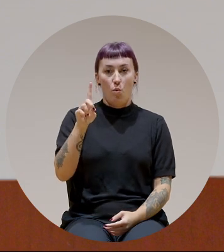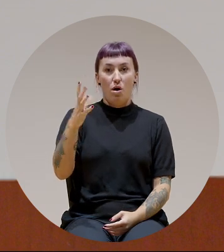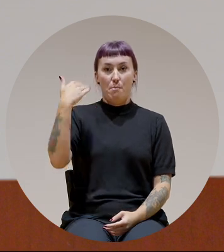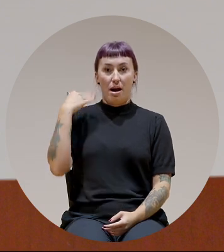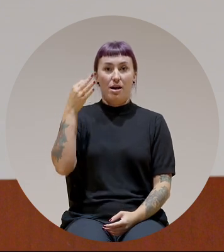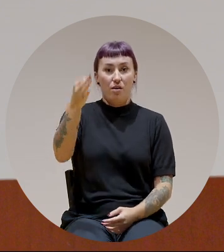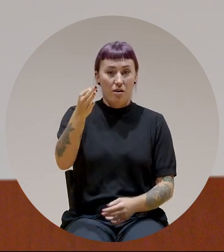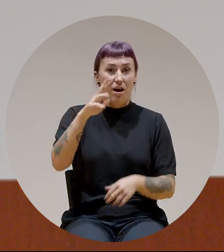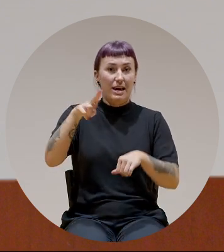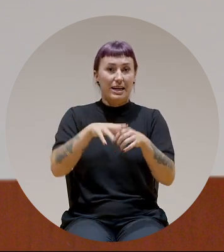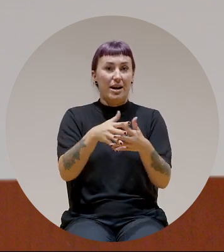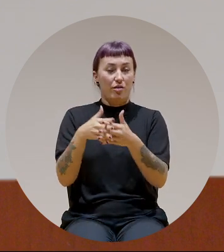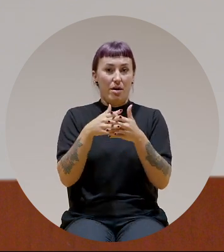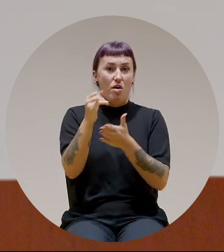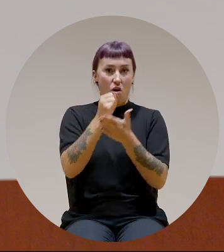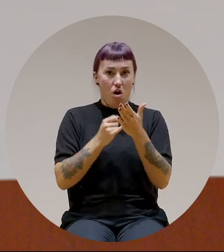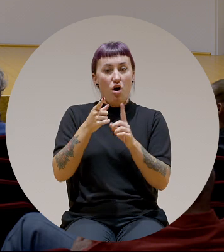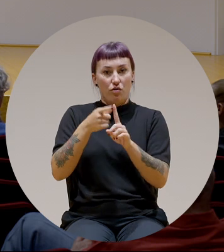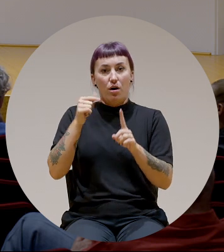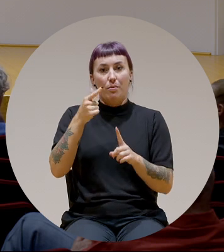the Gilcrease Museum in Tulsa, Oklahoma.